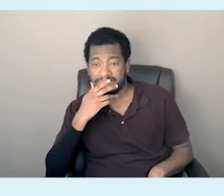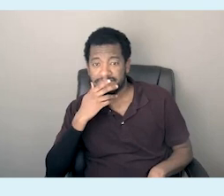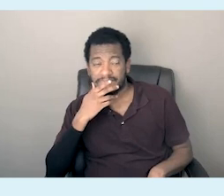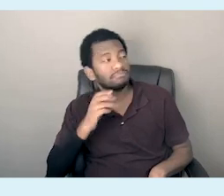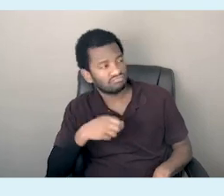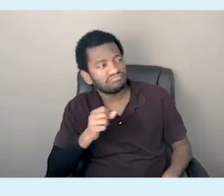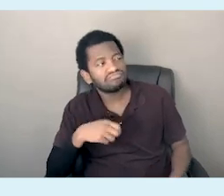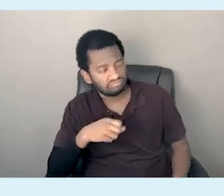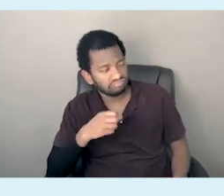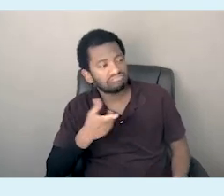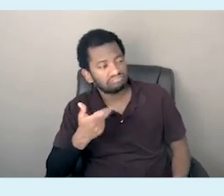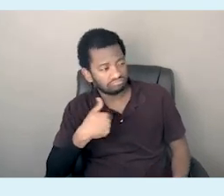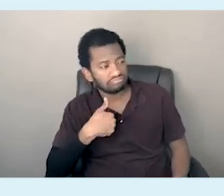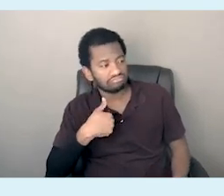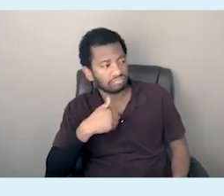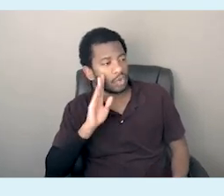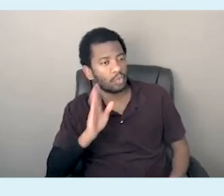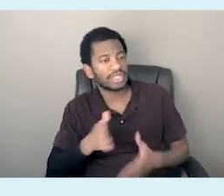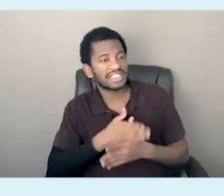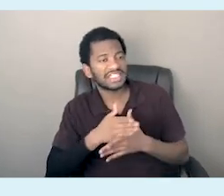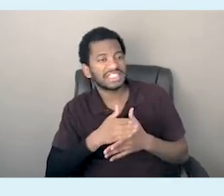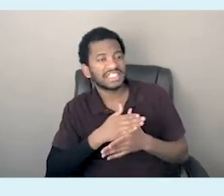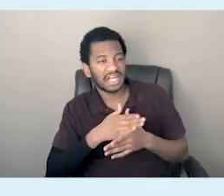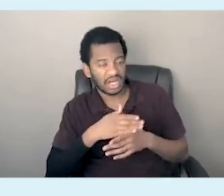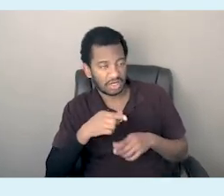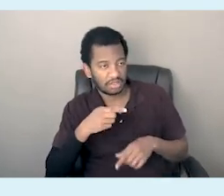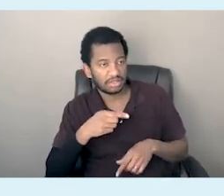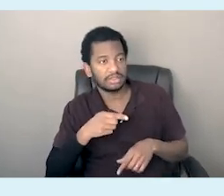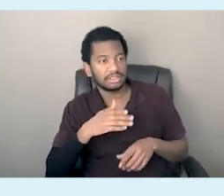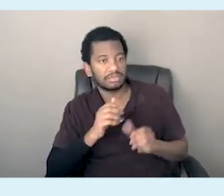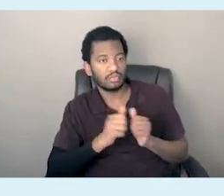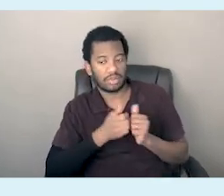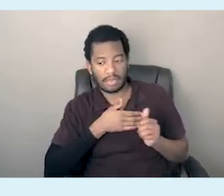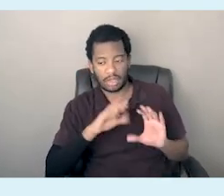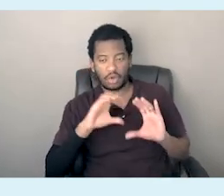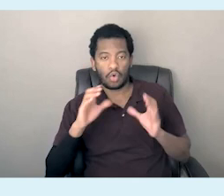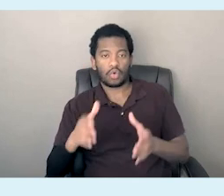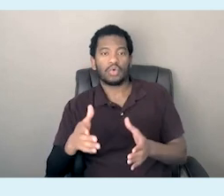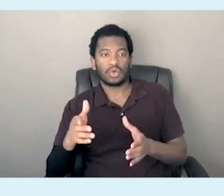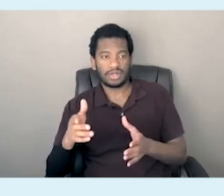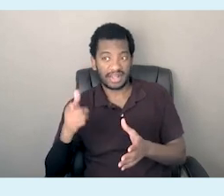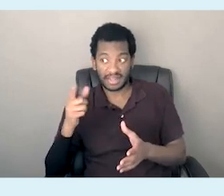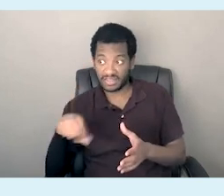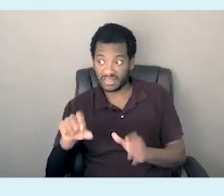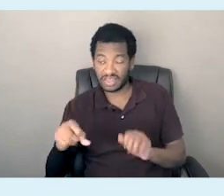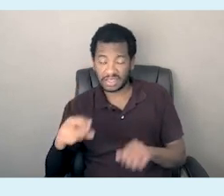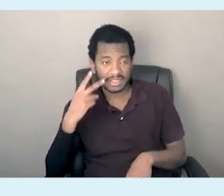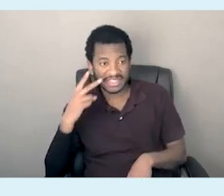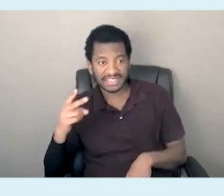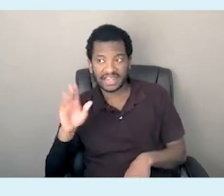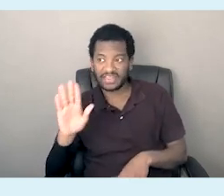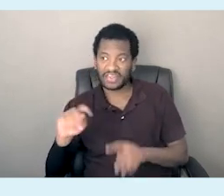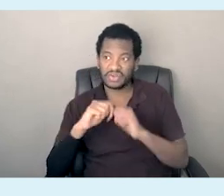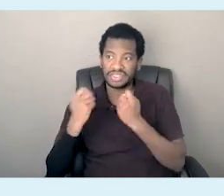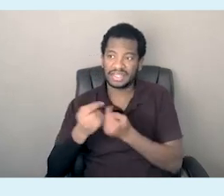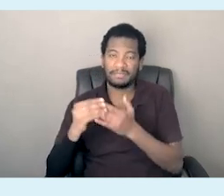Yes, you did. And I'm going to share this with the cohort that I'm part of so that they can see it and their team leaders can